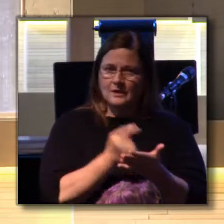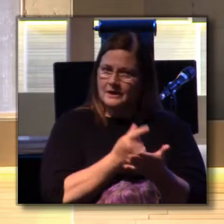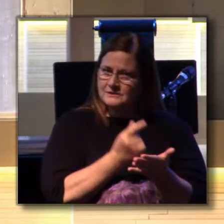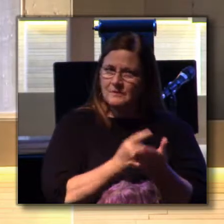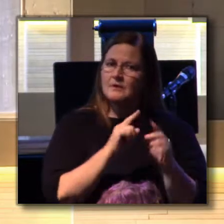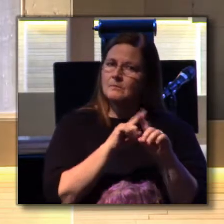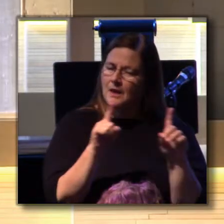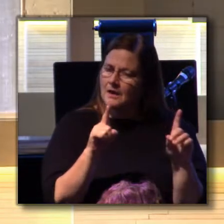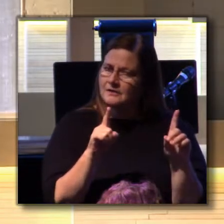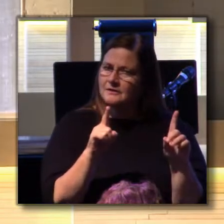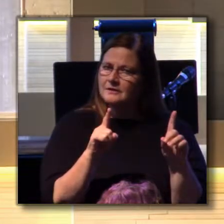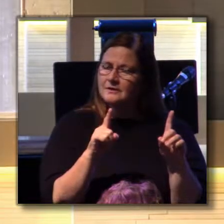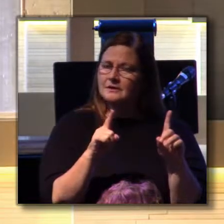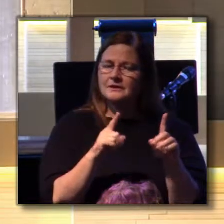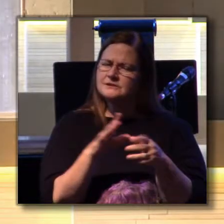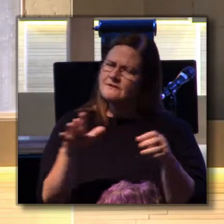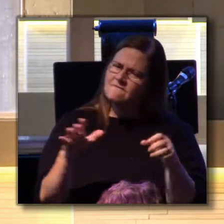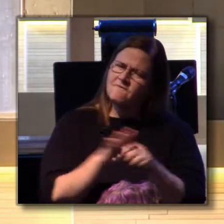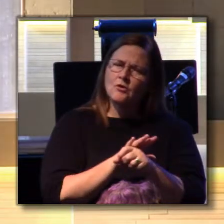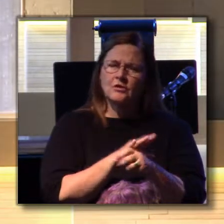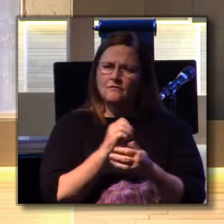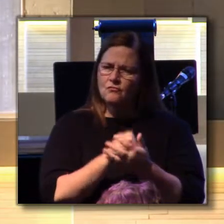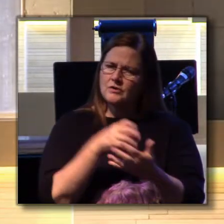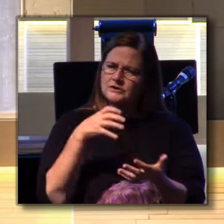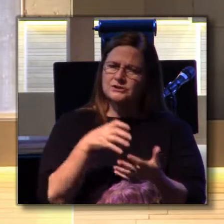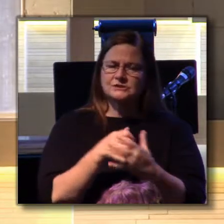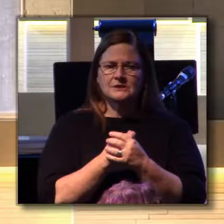is chock full of riches. And he says,